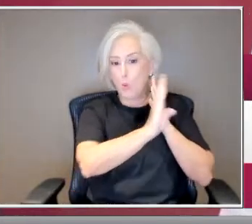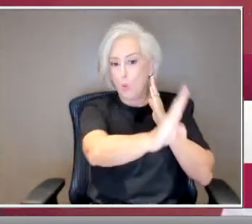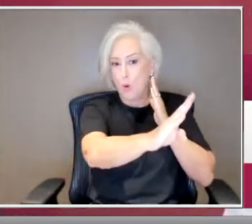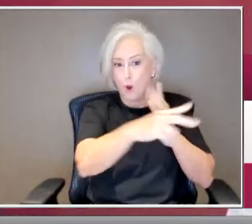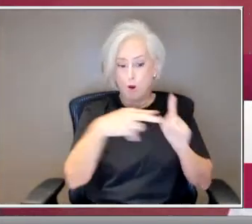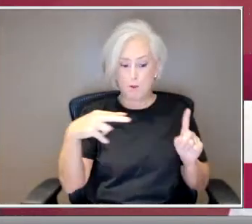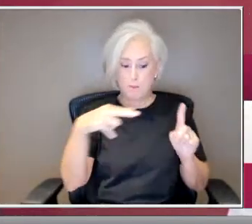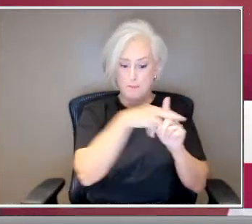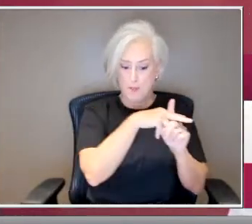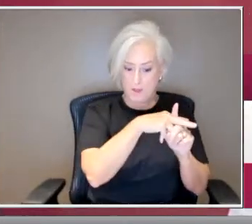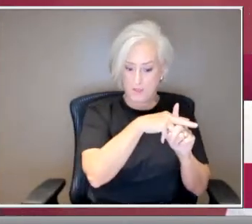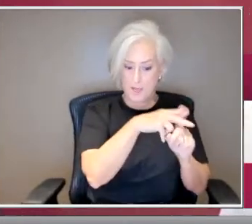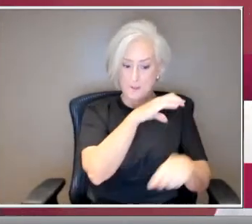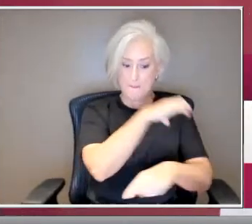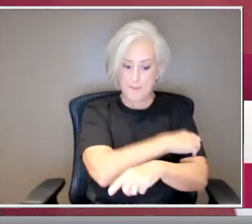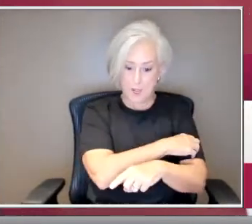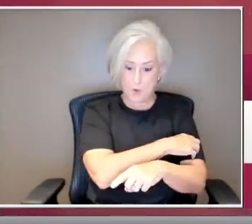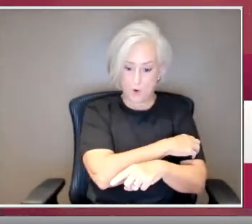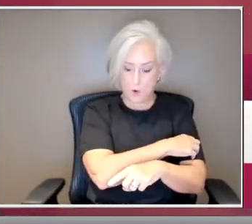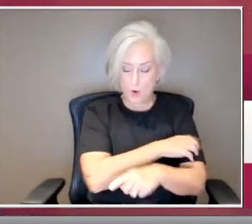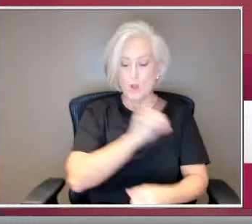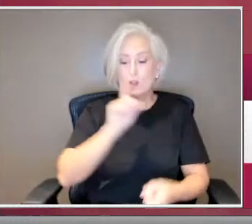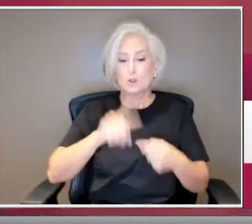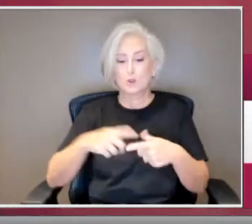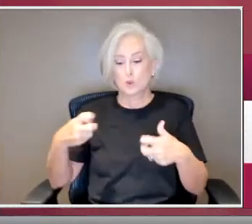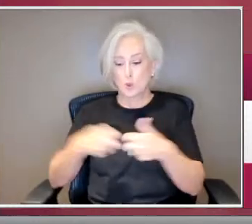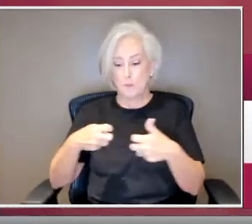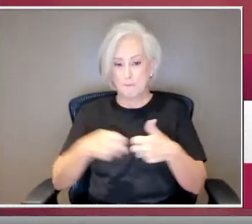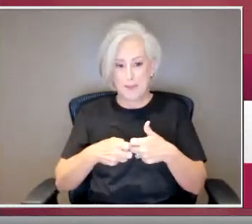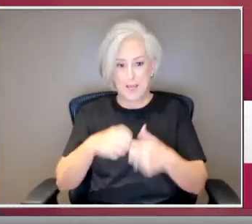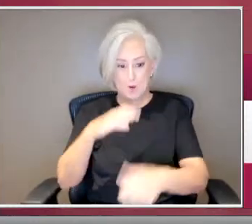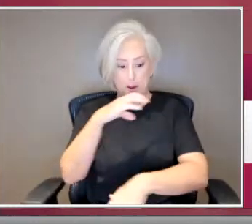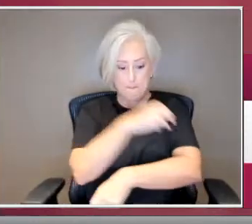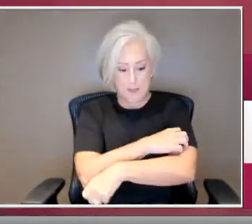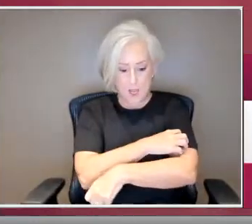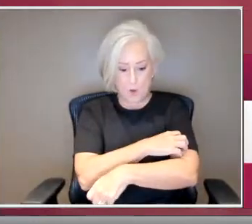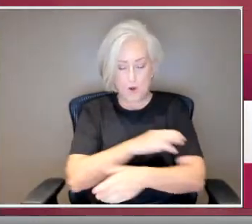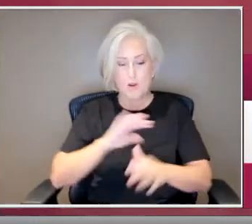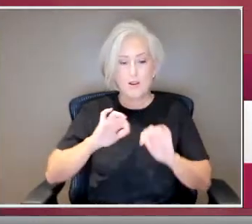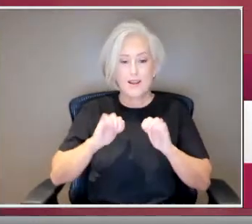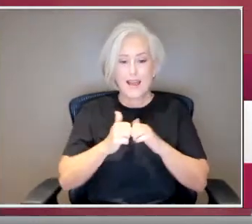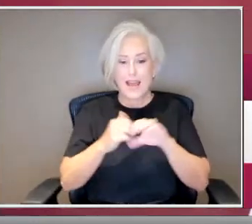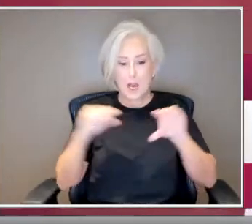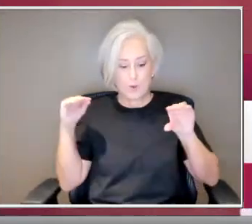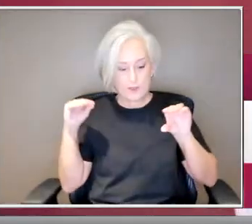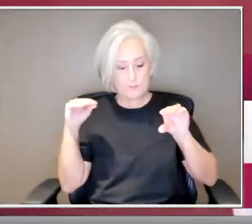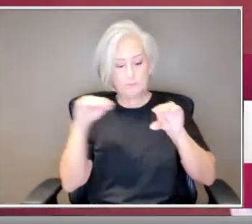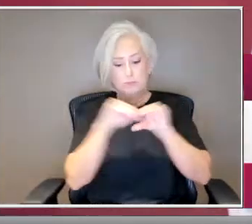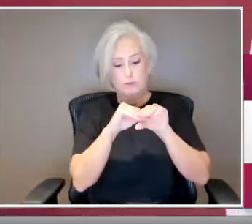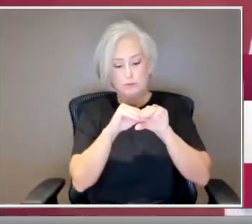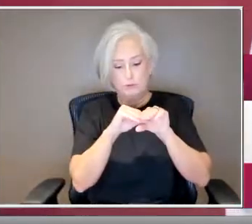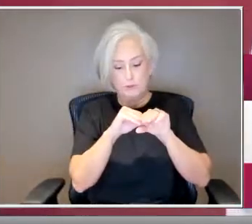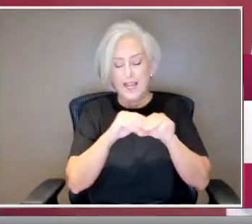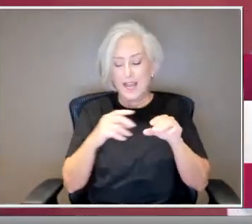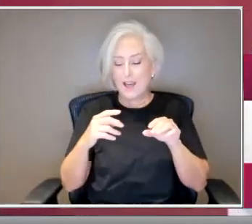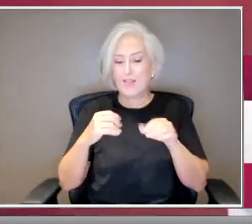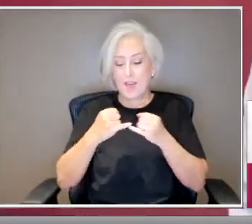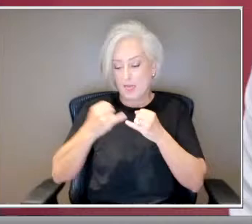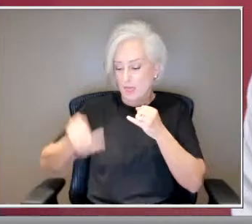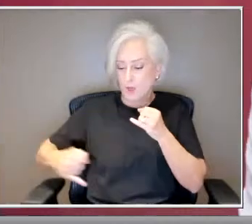and understanding, how it fits into this little half moon piece.